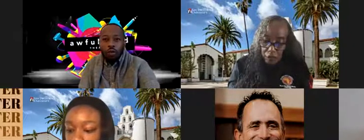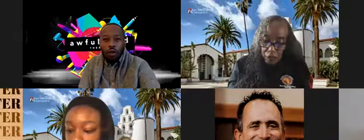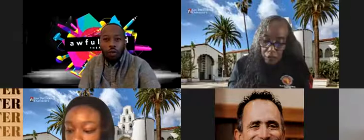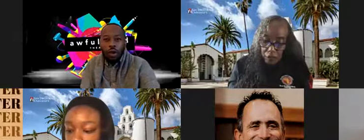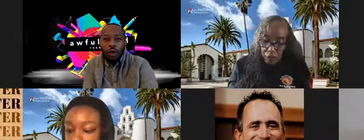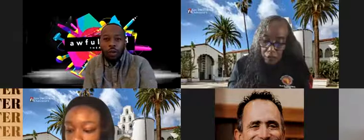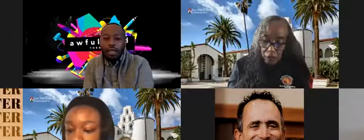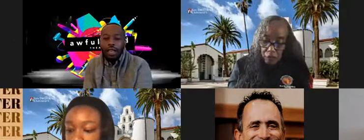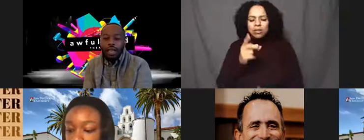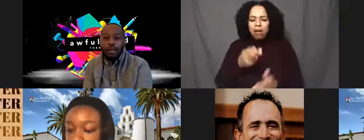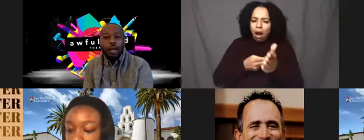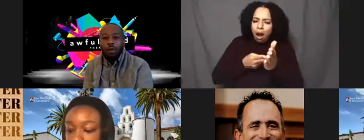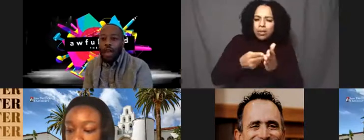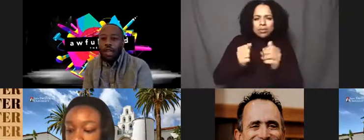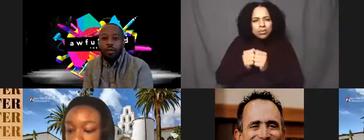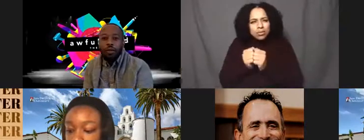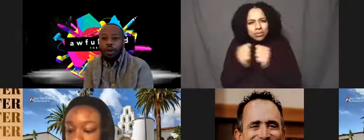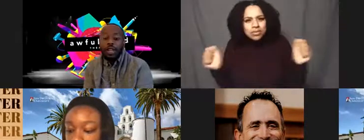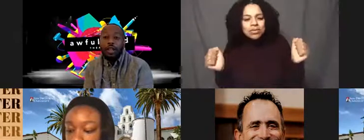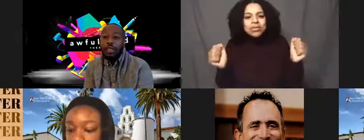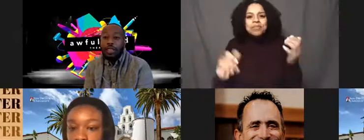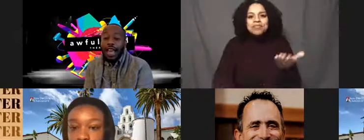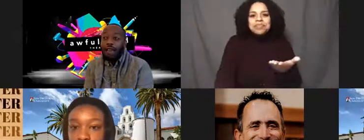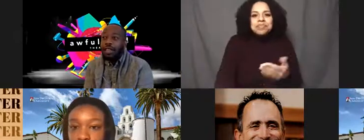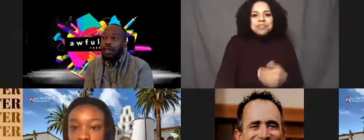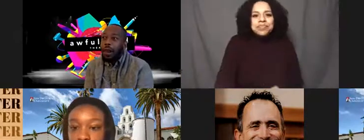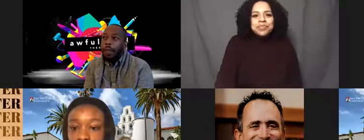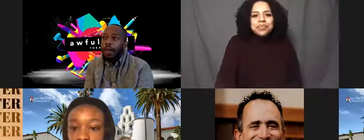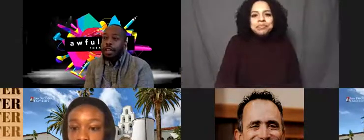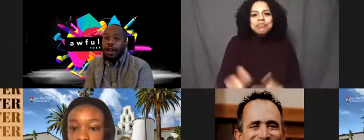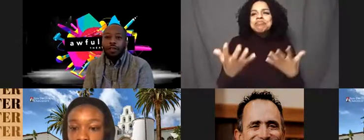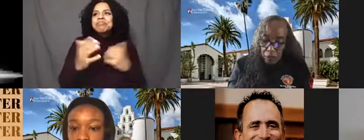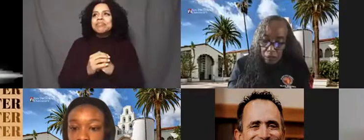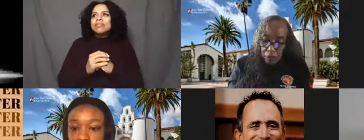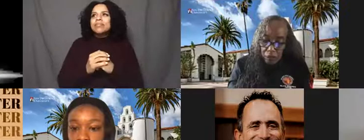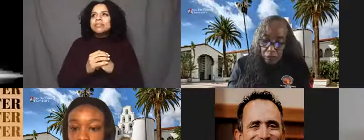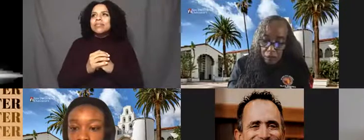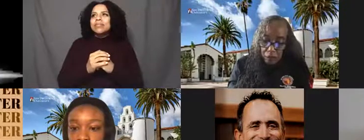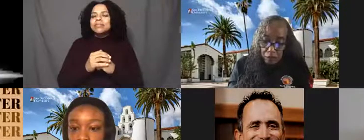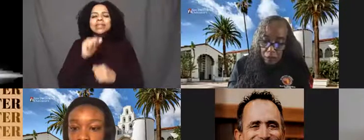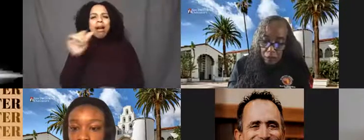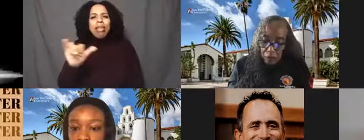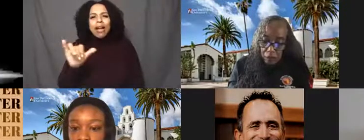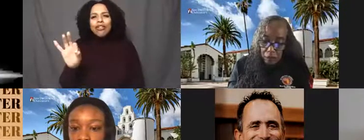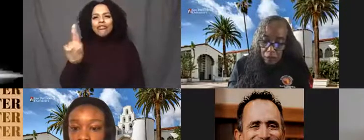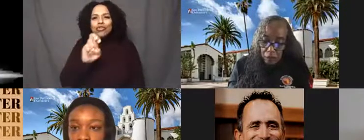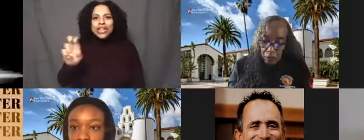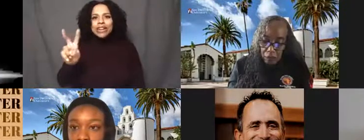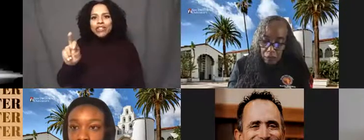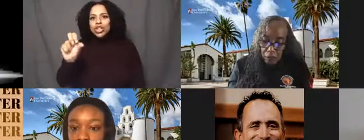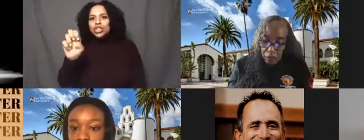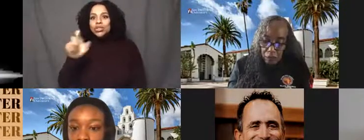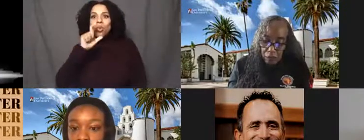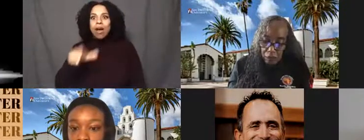honest art form, you know, because there's a writing in free verse, like you don't necessarily have to Like, you don't have to write in like a bar format, like you don't have to write